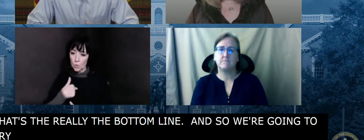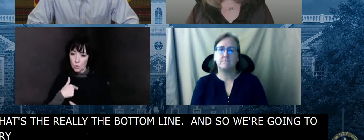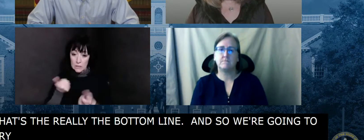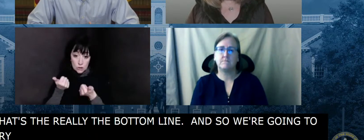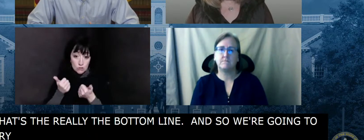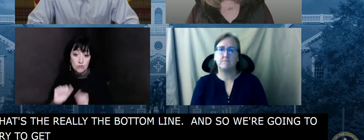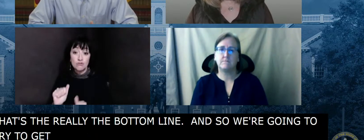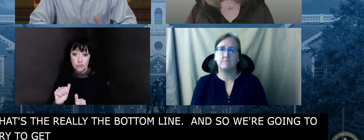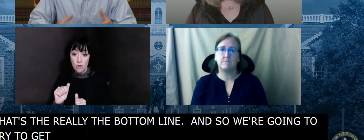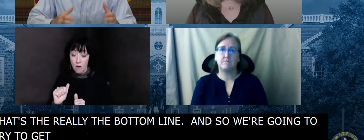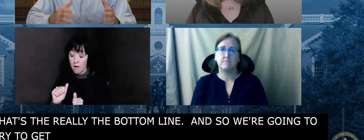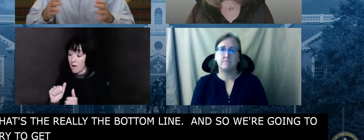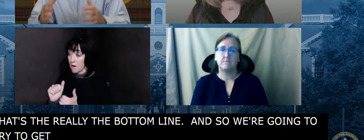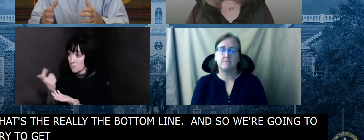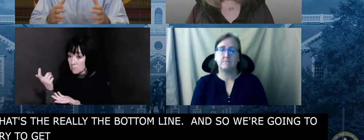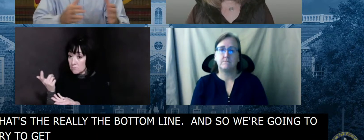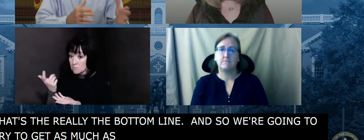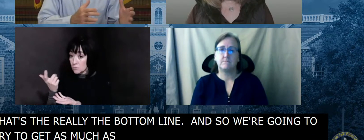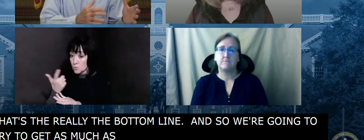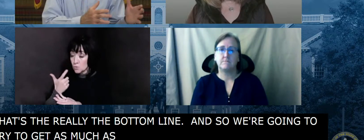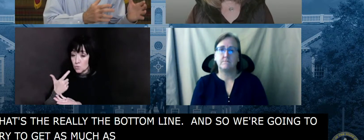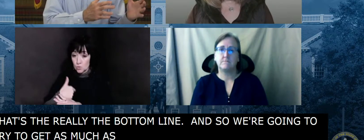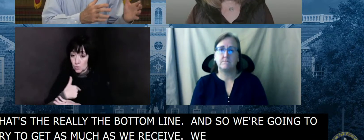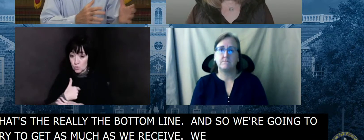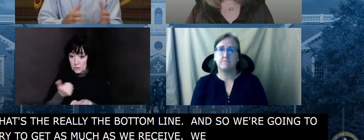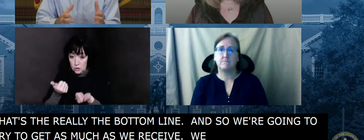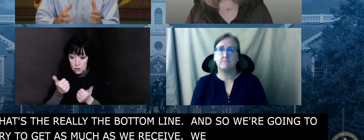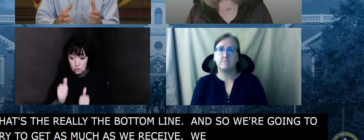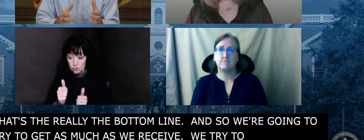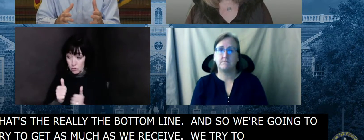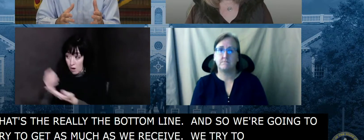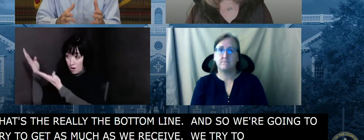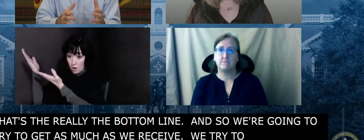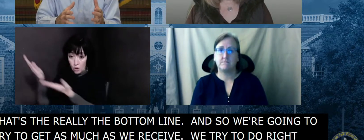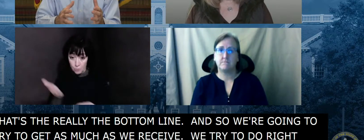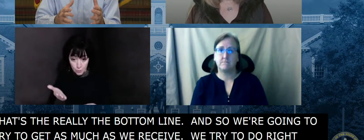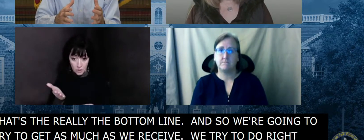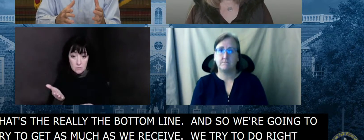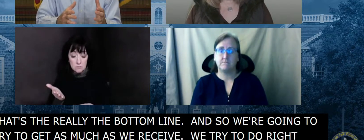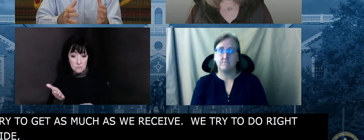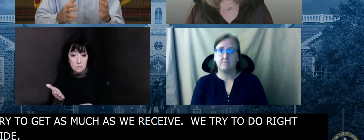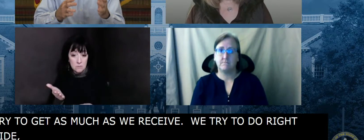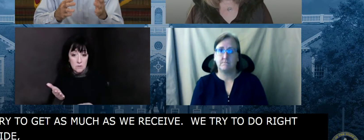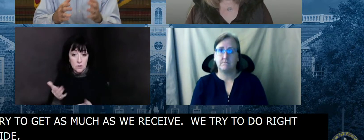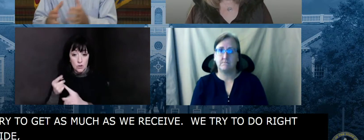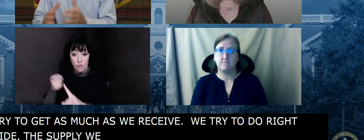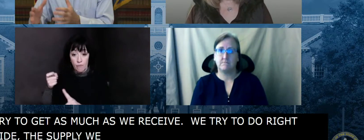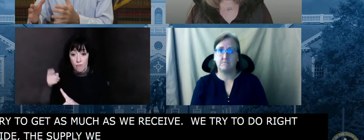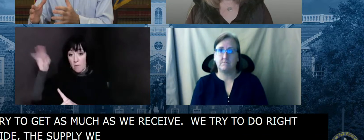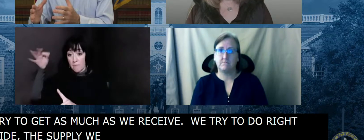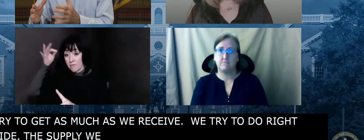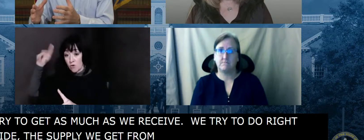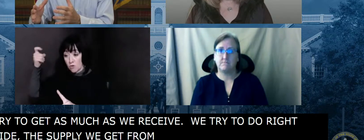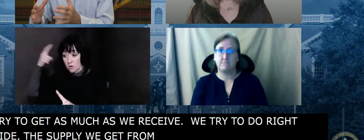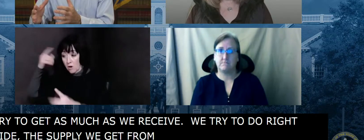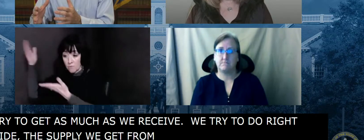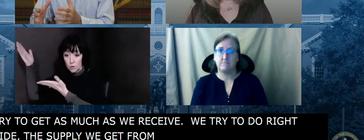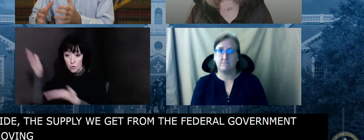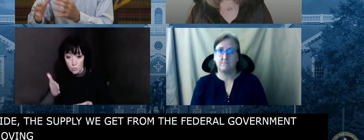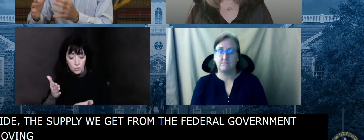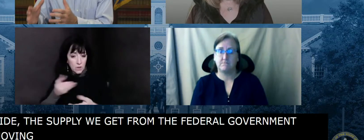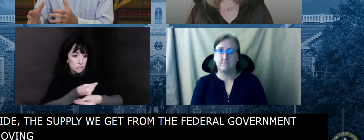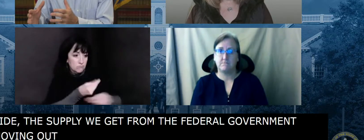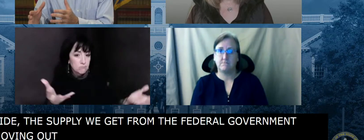we receive. What we're trying to do is right side, right? The supply that we get from the federal government moving out into people's